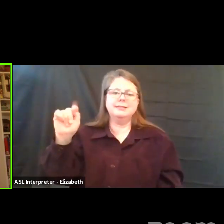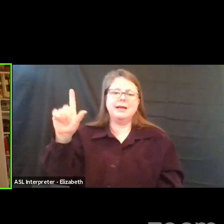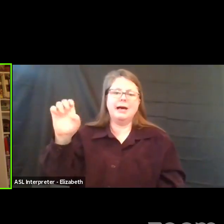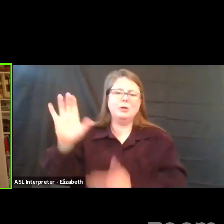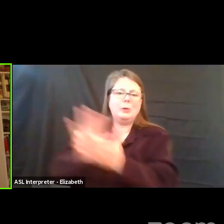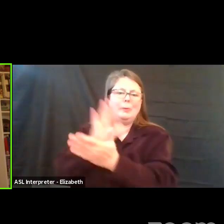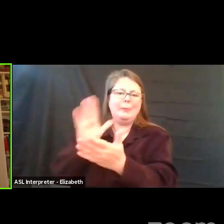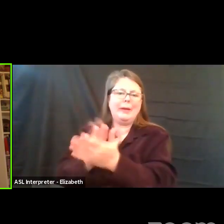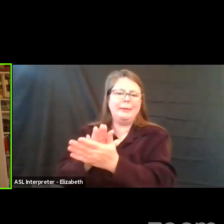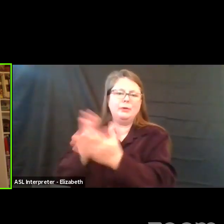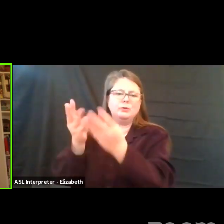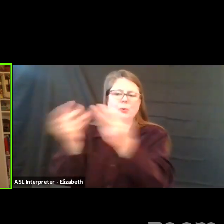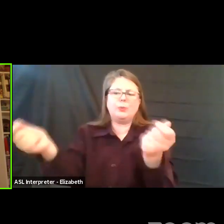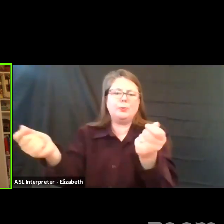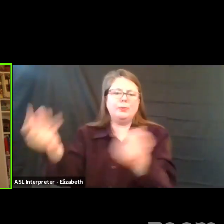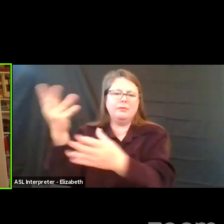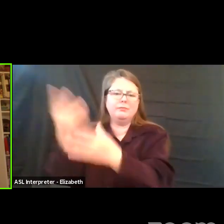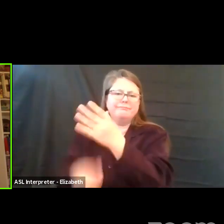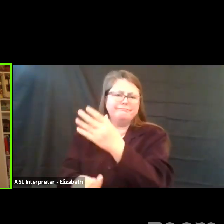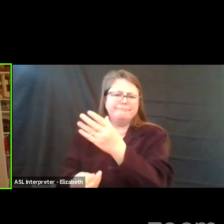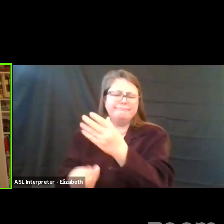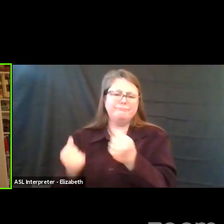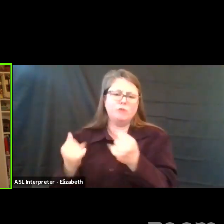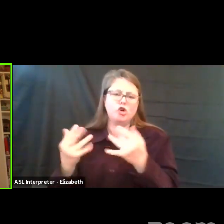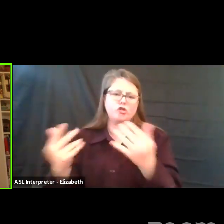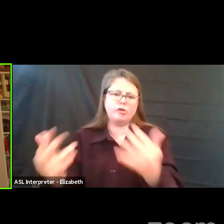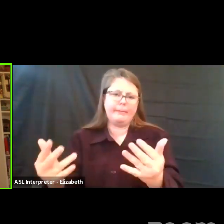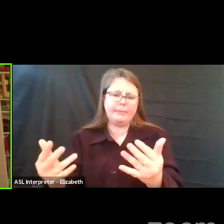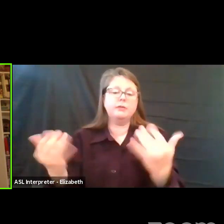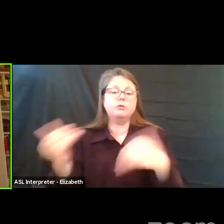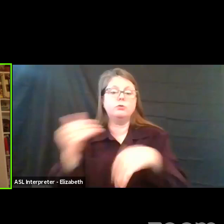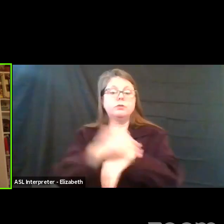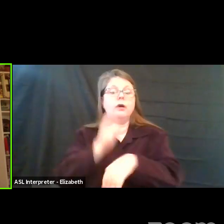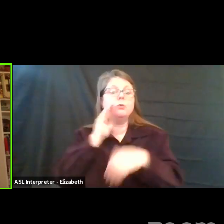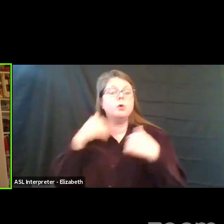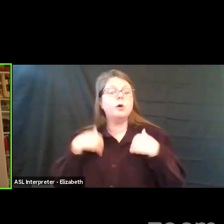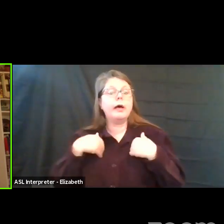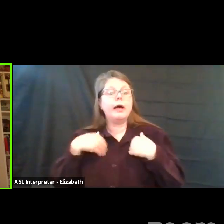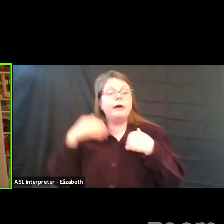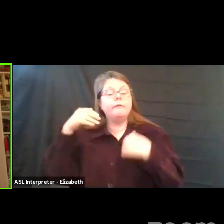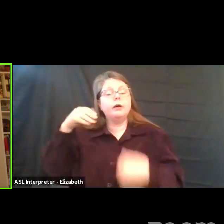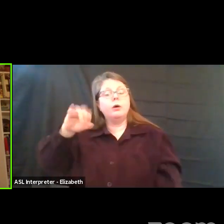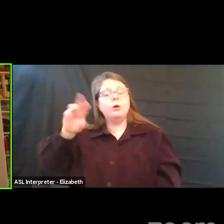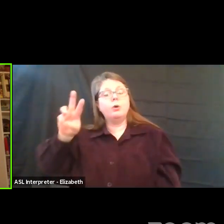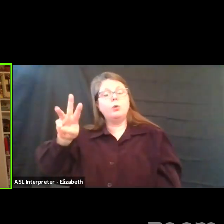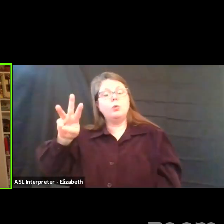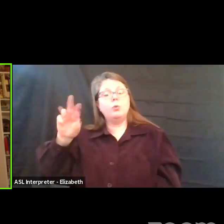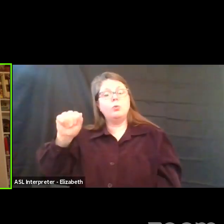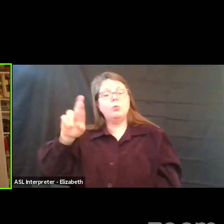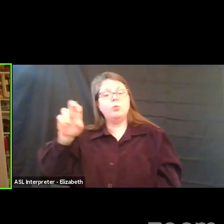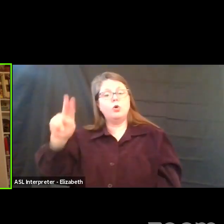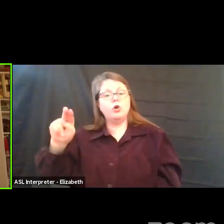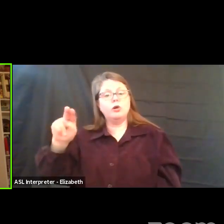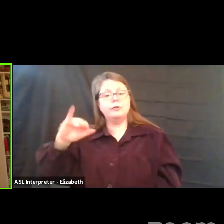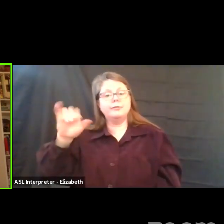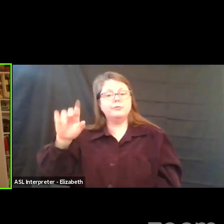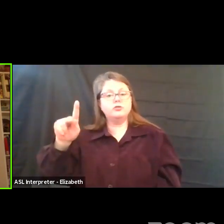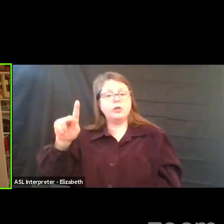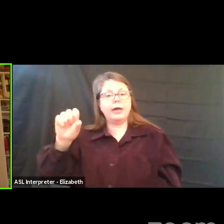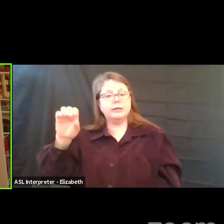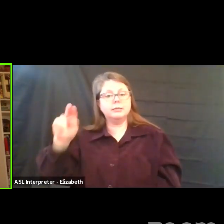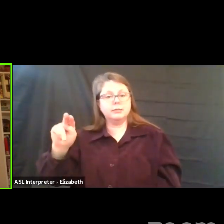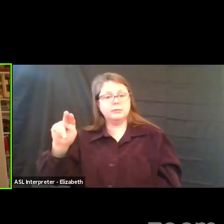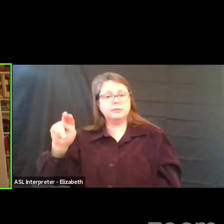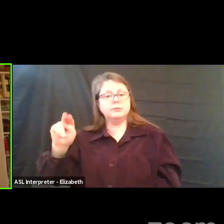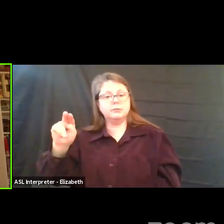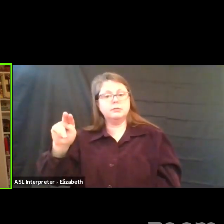Tonight, we're going to have Warren Jackson, who is with the Building Codes Division, State of Oregon, to help us understand how to go about